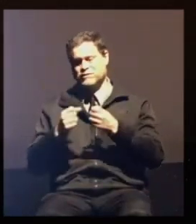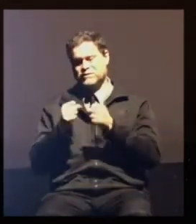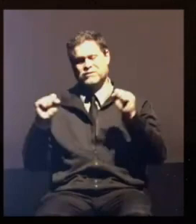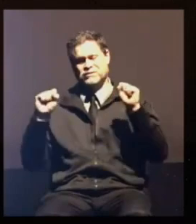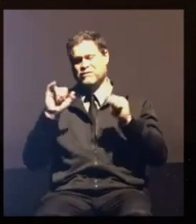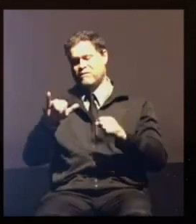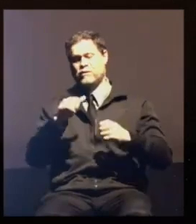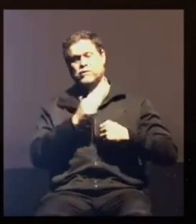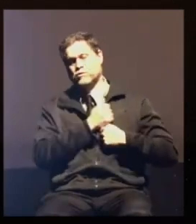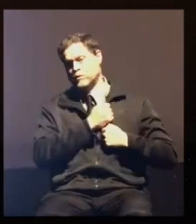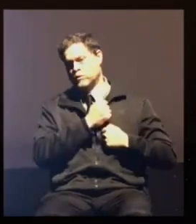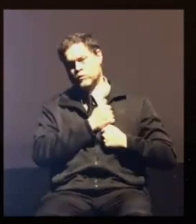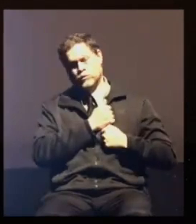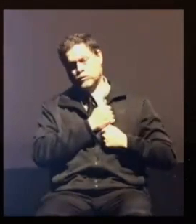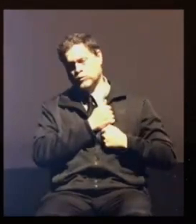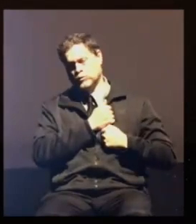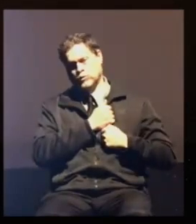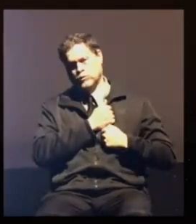saved that soldier.